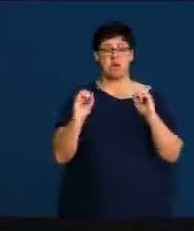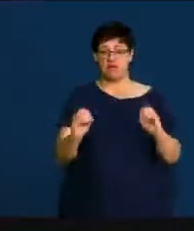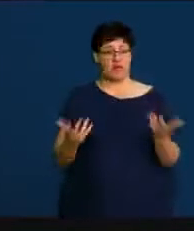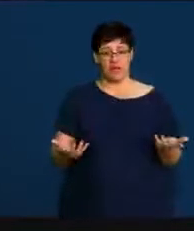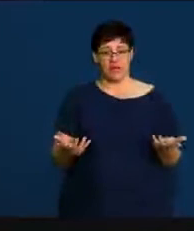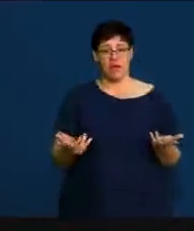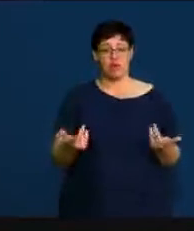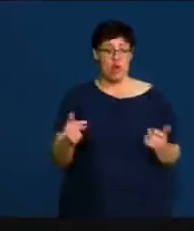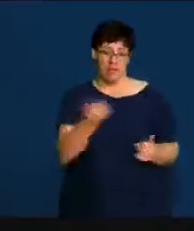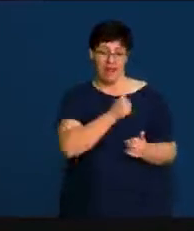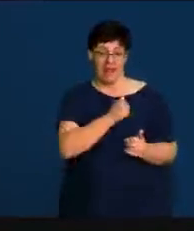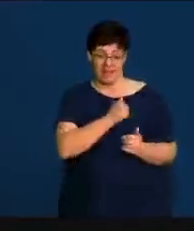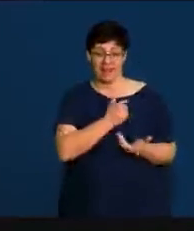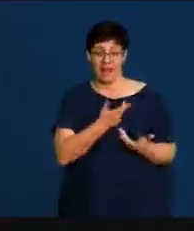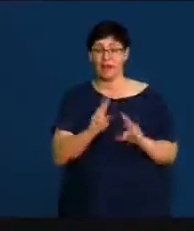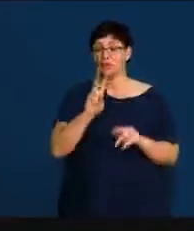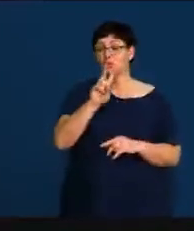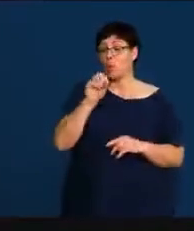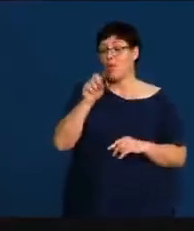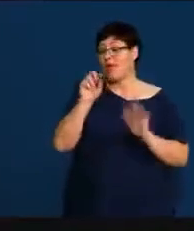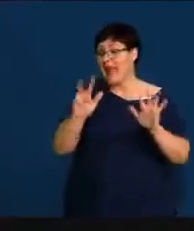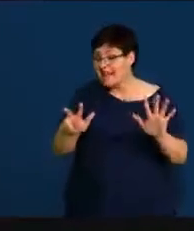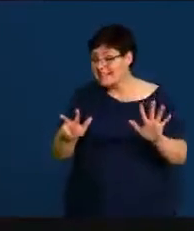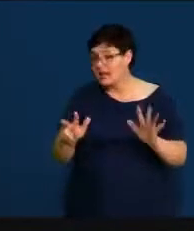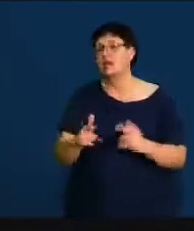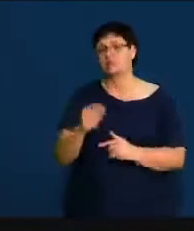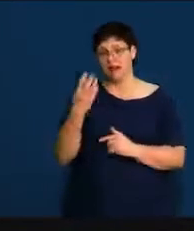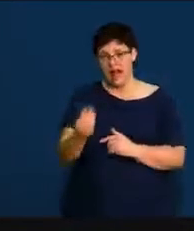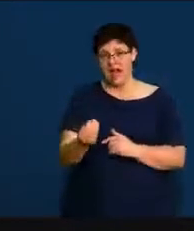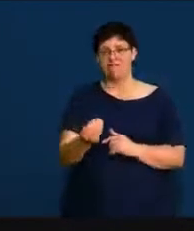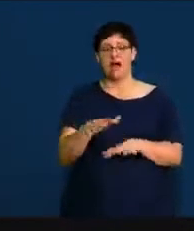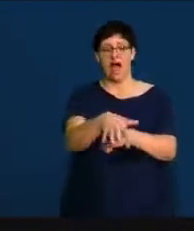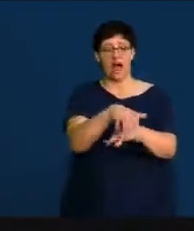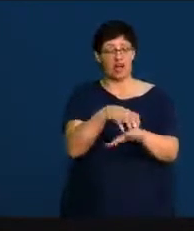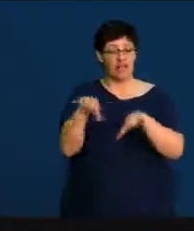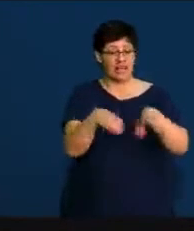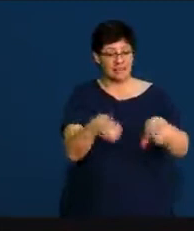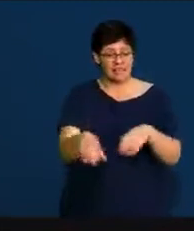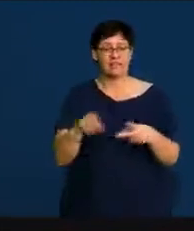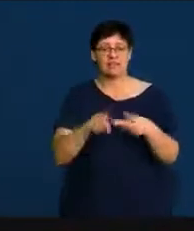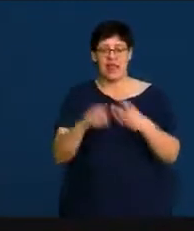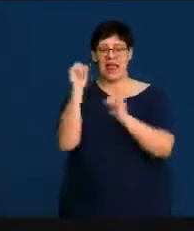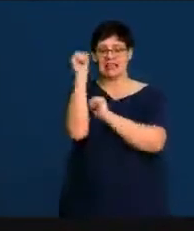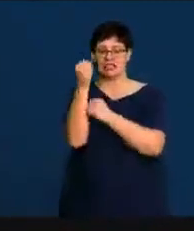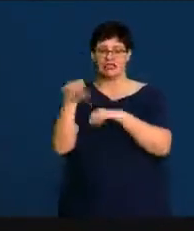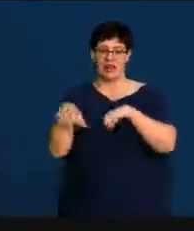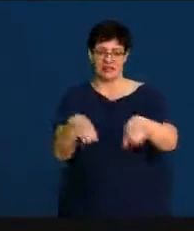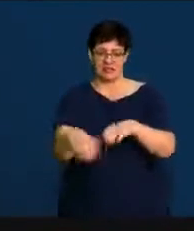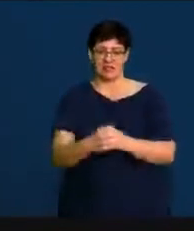got away on that one. But in 2018, you had agricultural activities, industrial